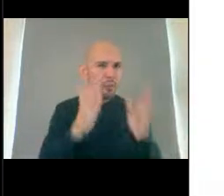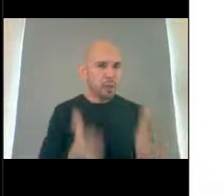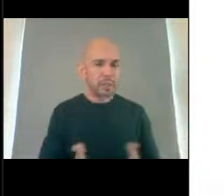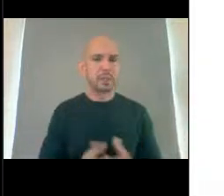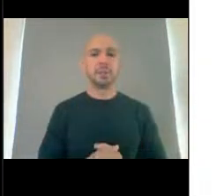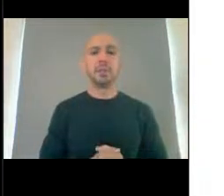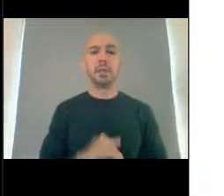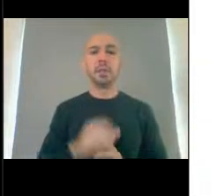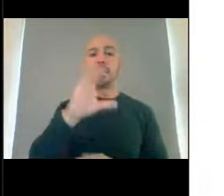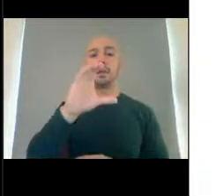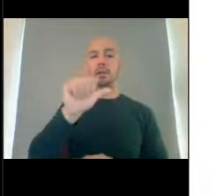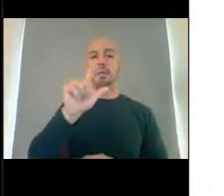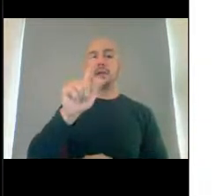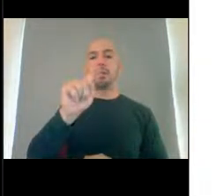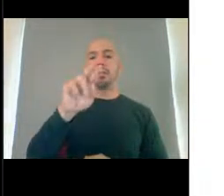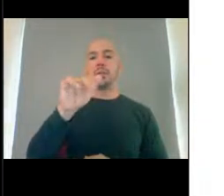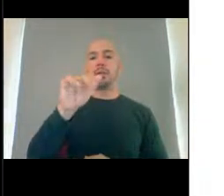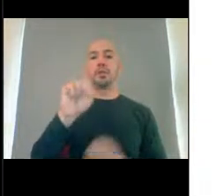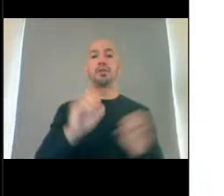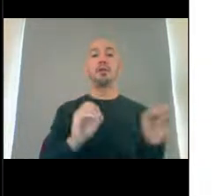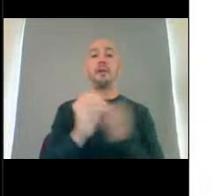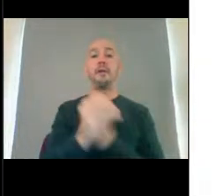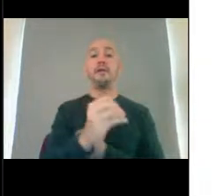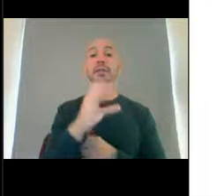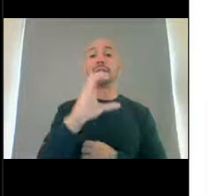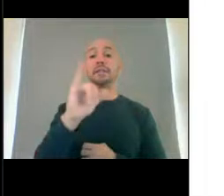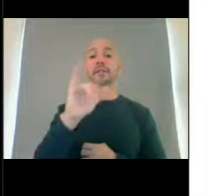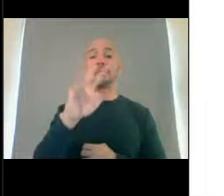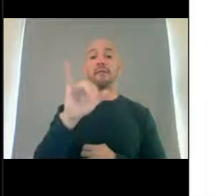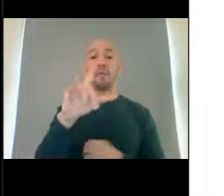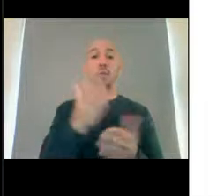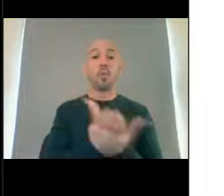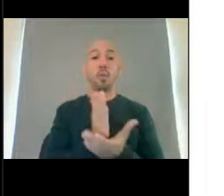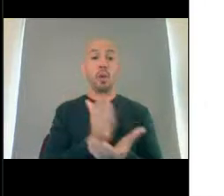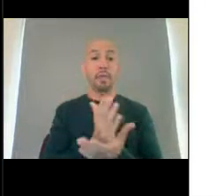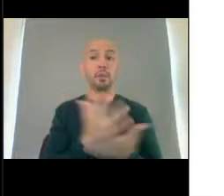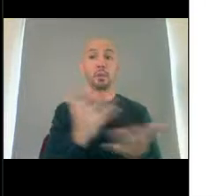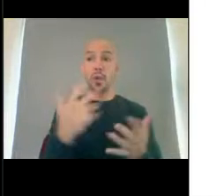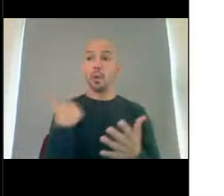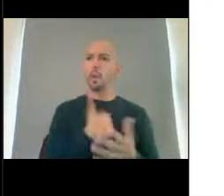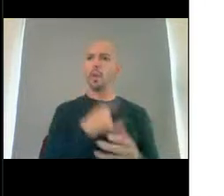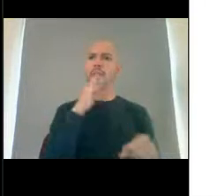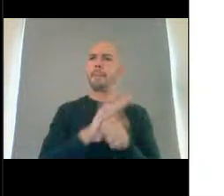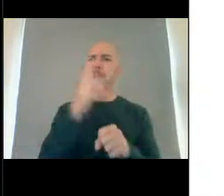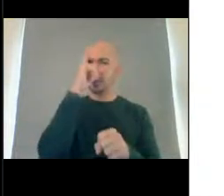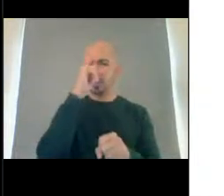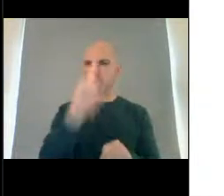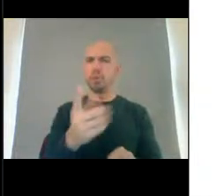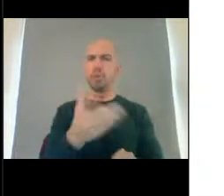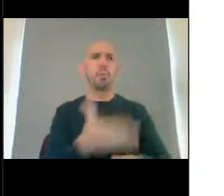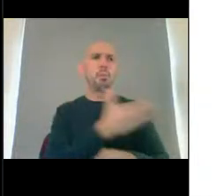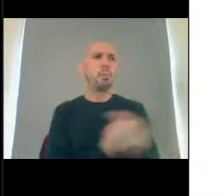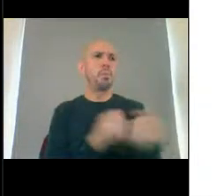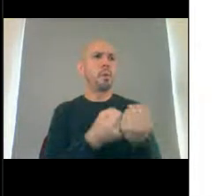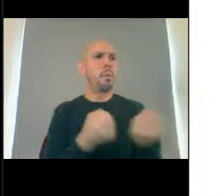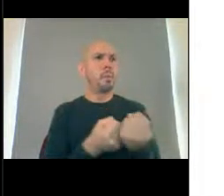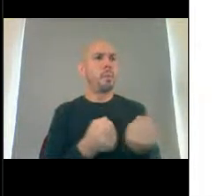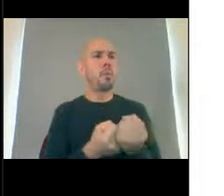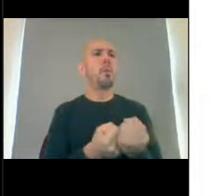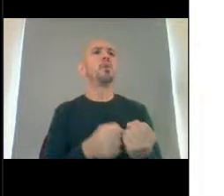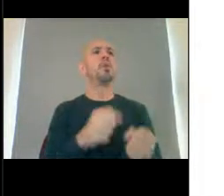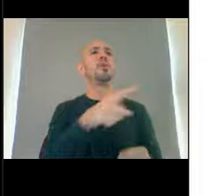the caltrans office of civil rights as our lead uh caltrans is committed to supporting socially and economically disadvantaged